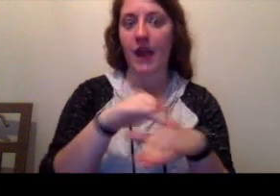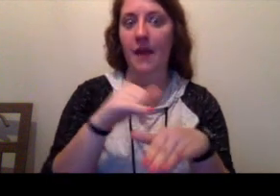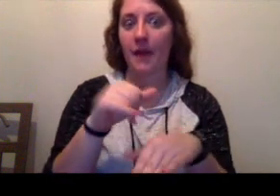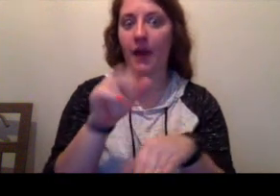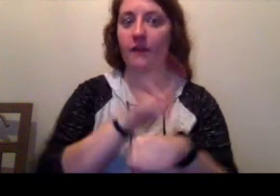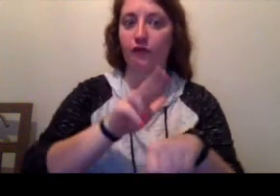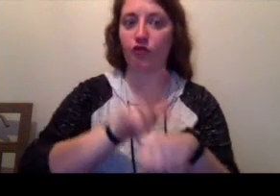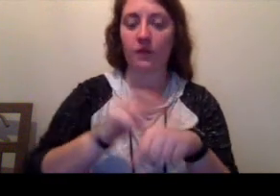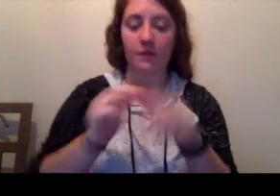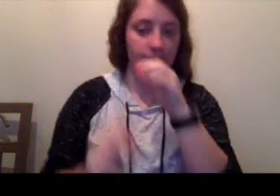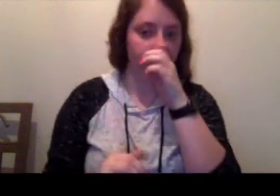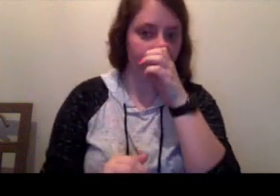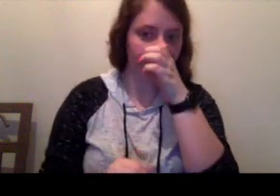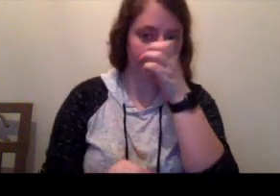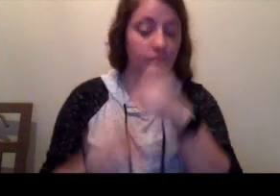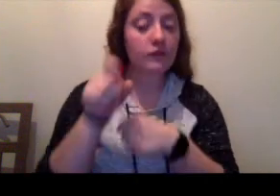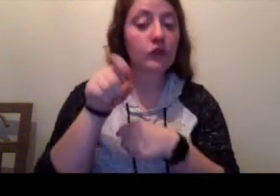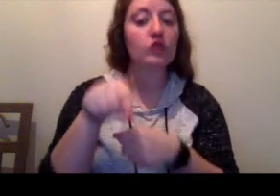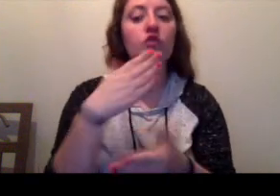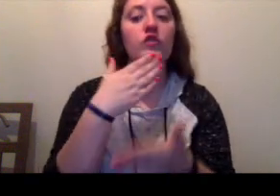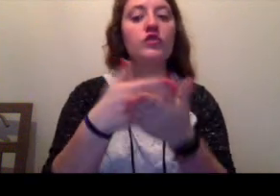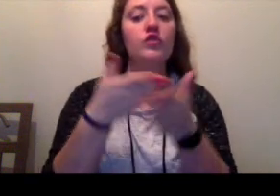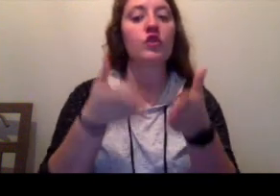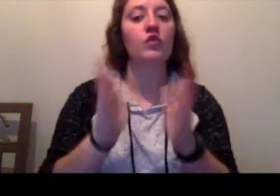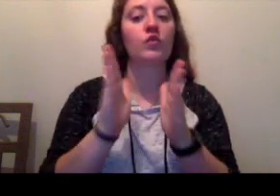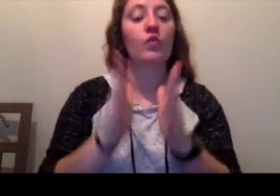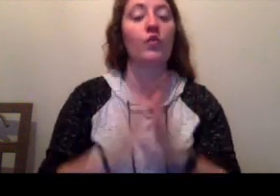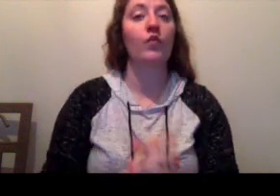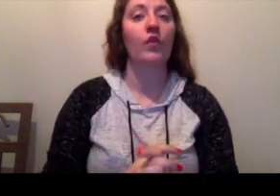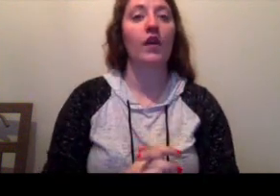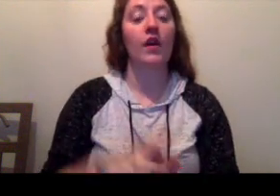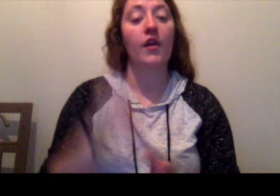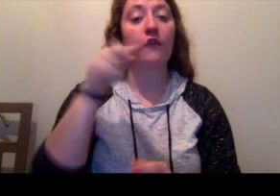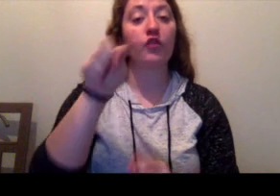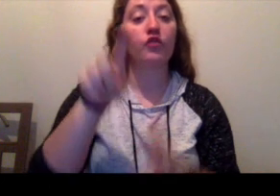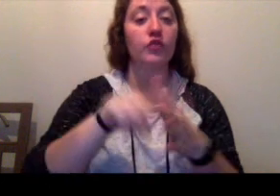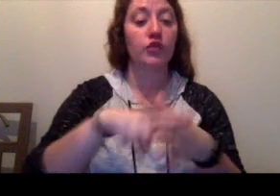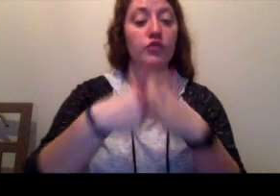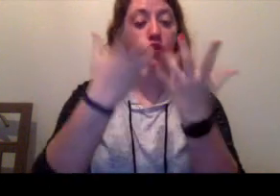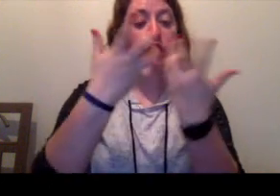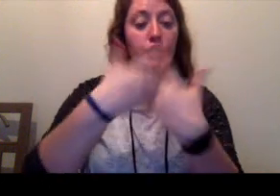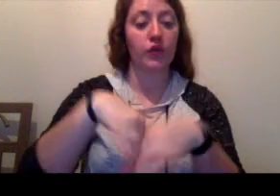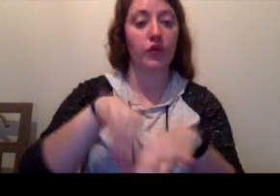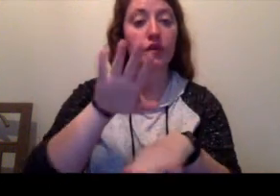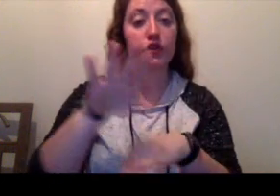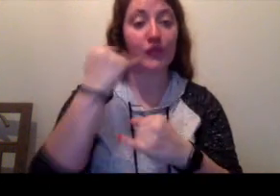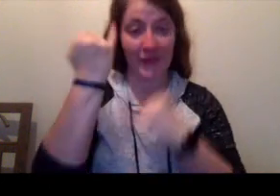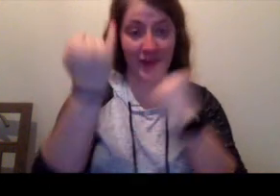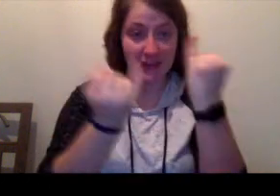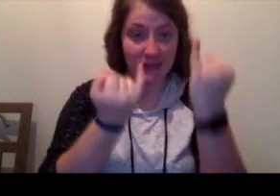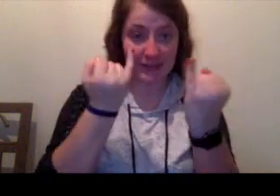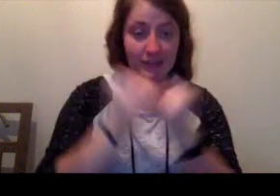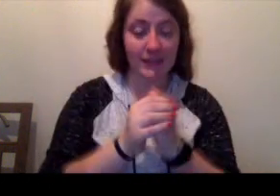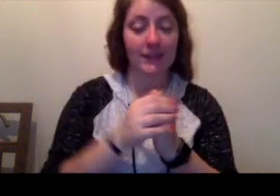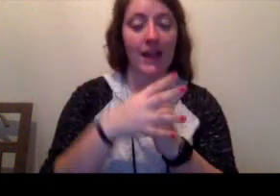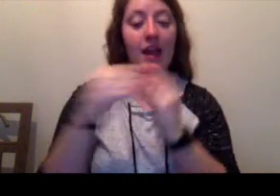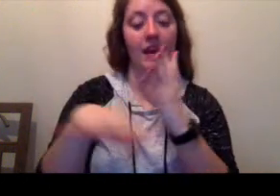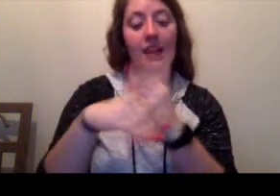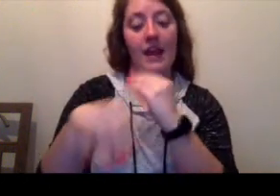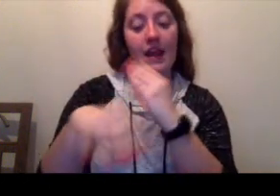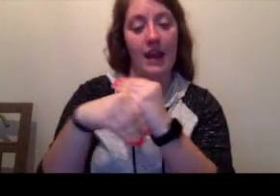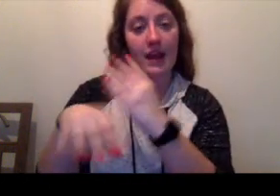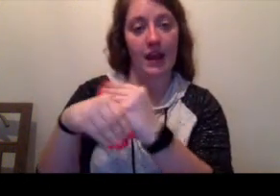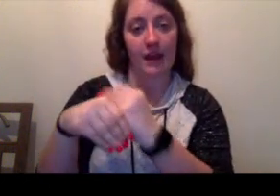average. So this is a great way, concept mapping is a great way for you to start to organize your ideas and add